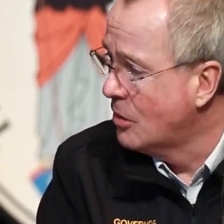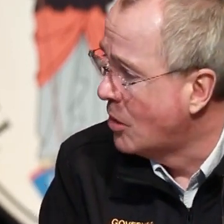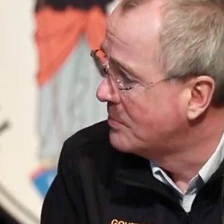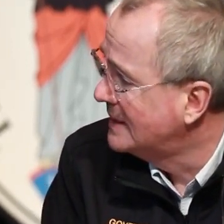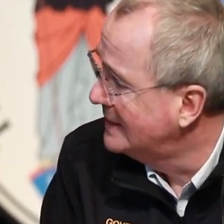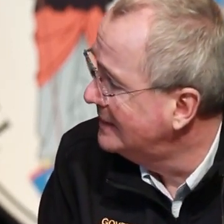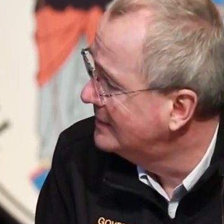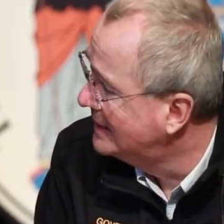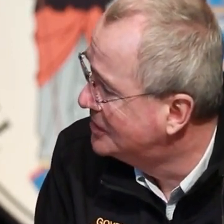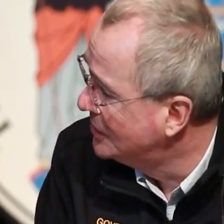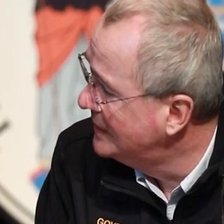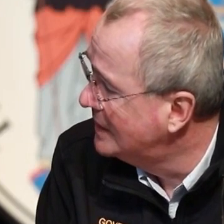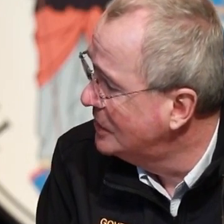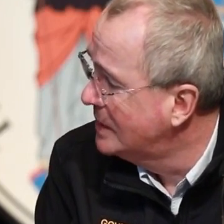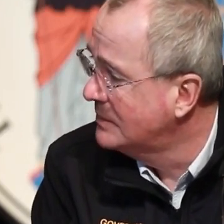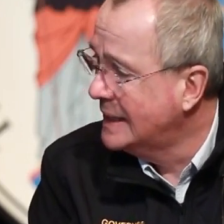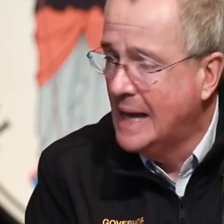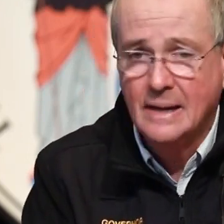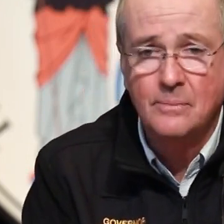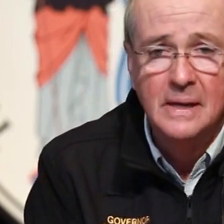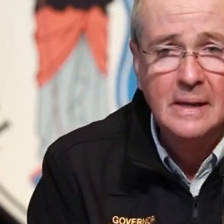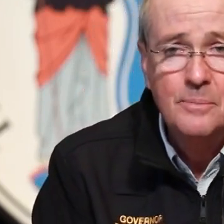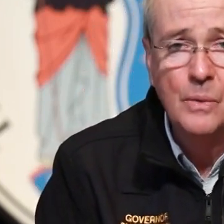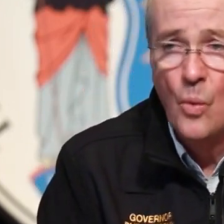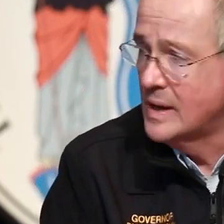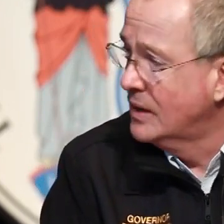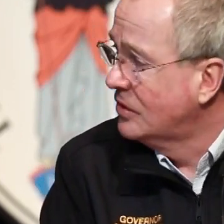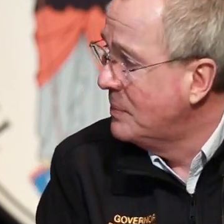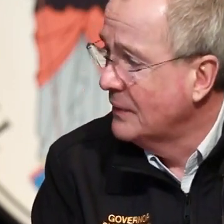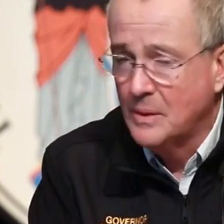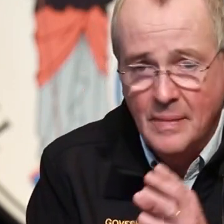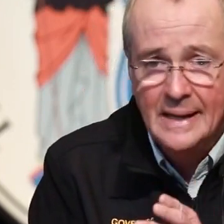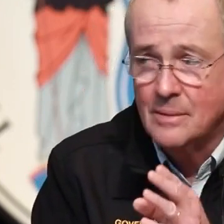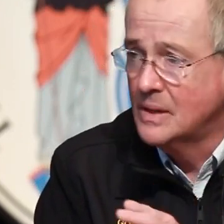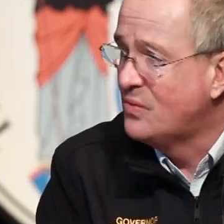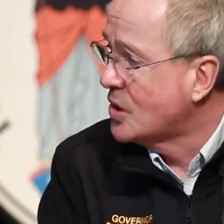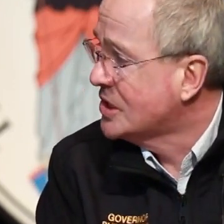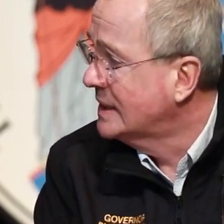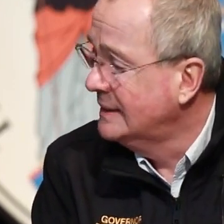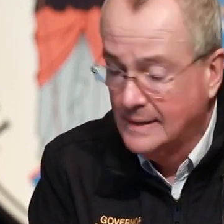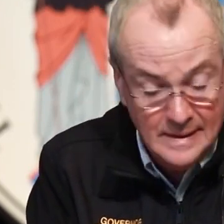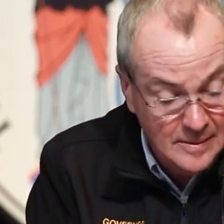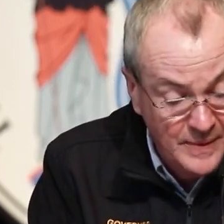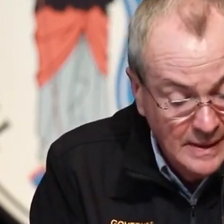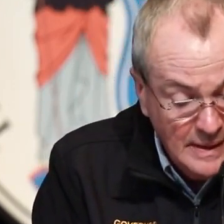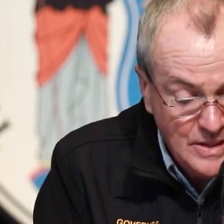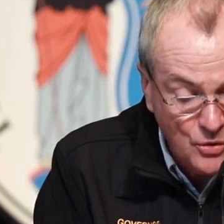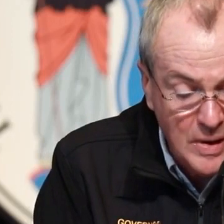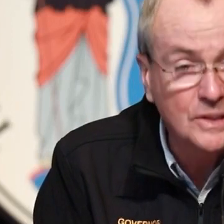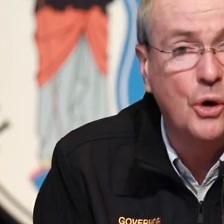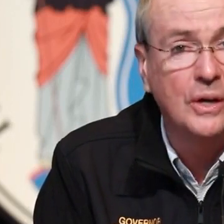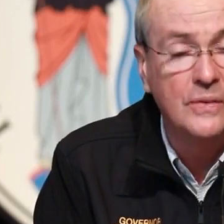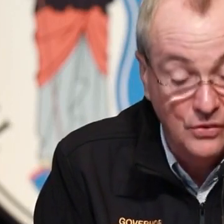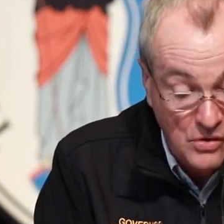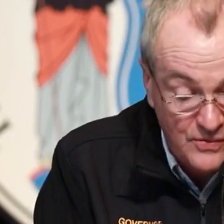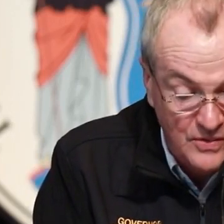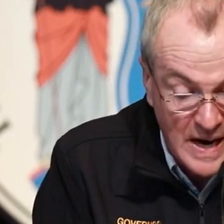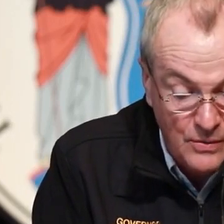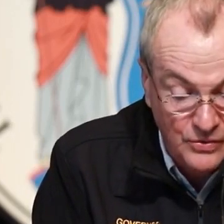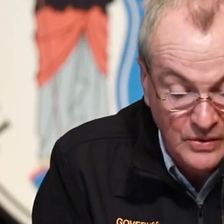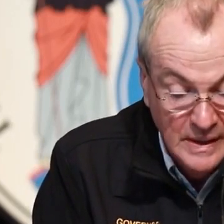of the comorbidity, Judy, that you have and Ed have been warning us about, that made him, unfortunately, a direct target of